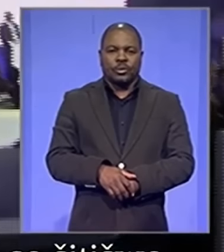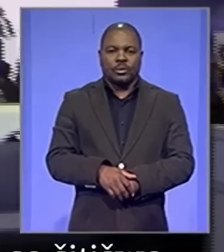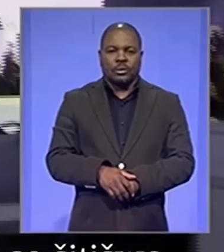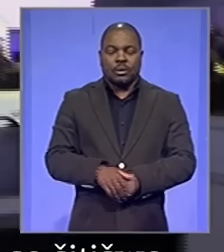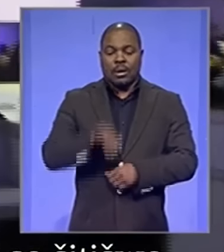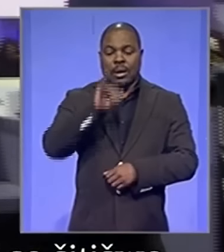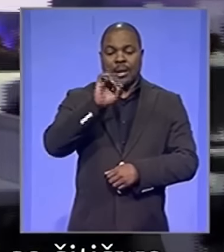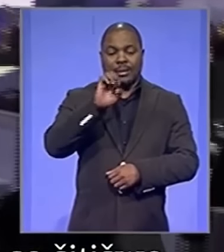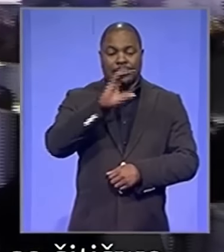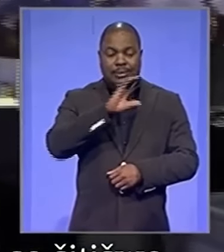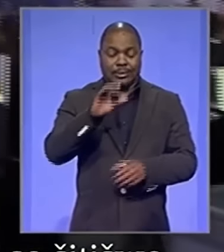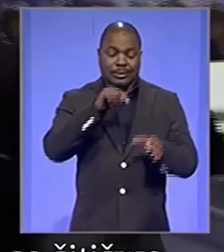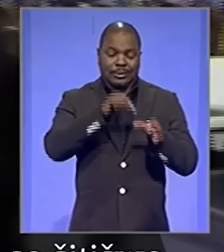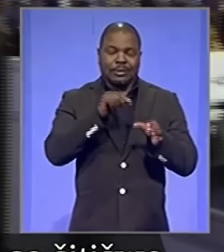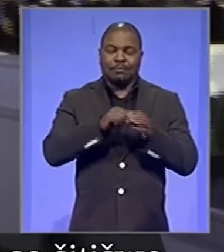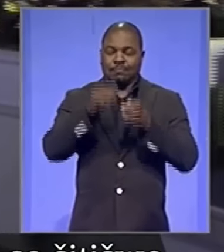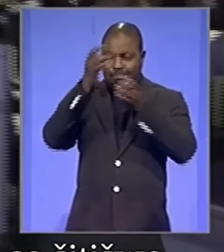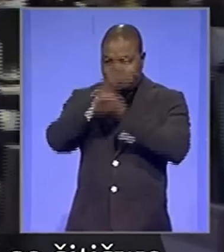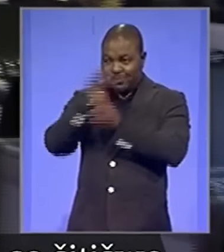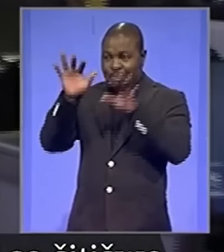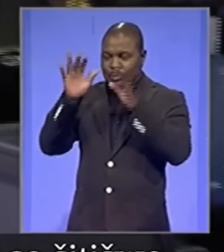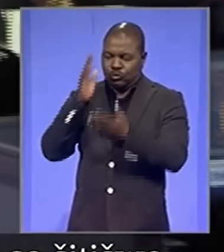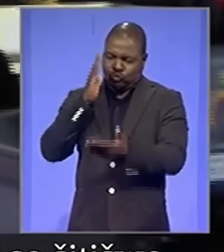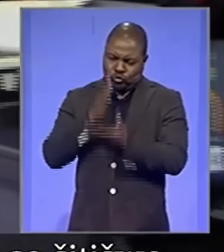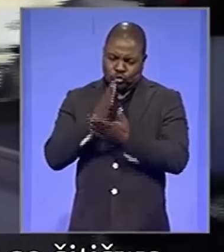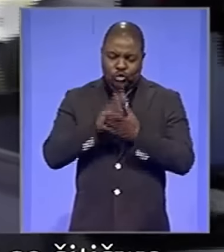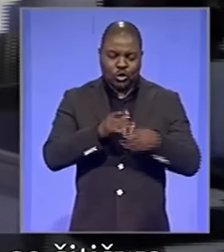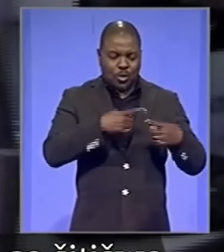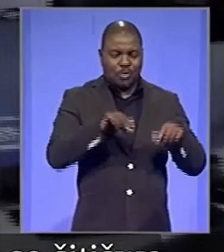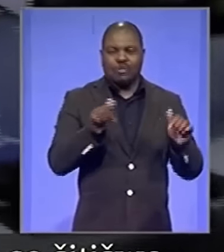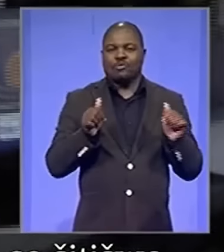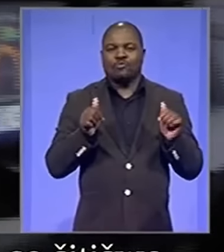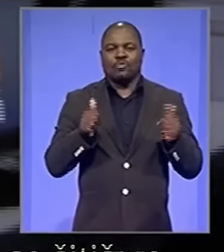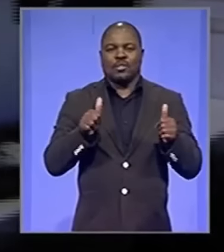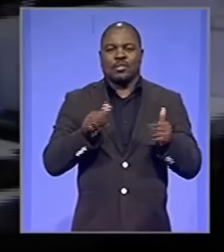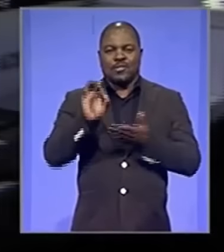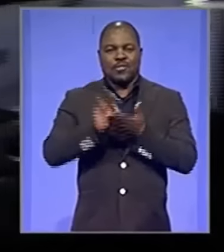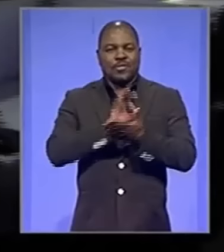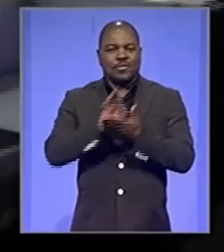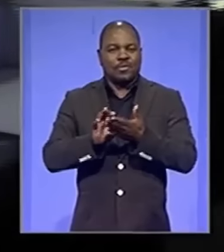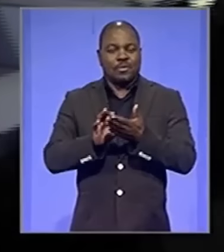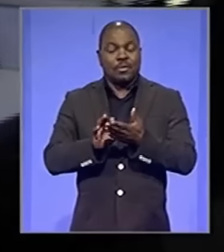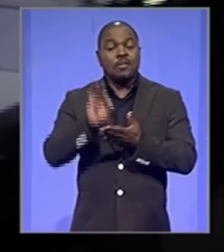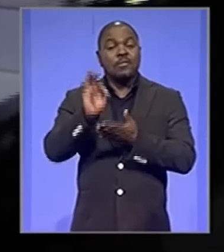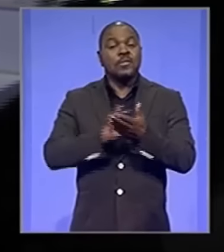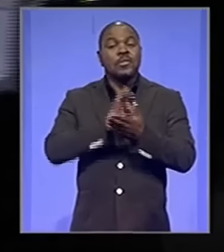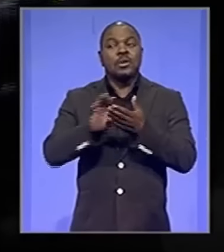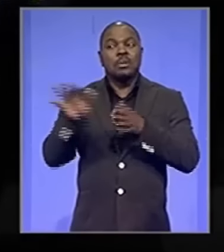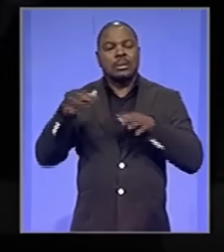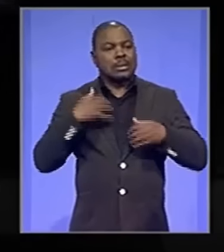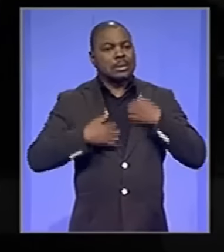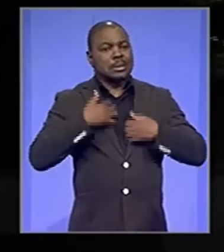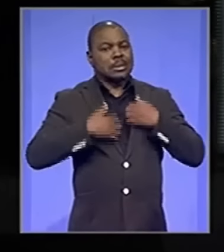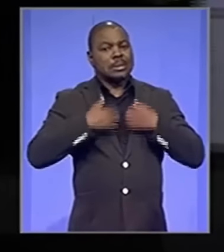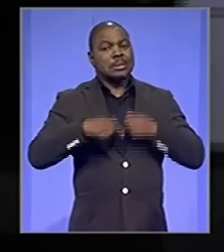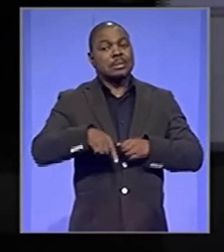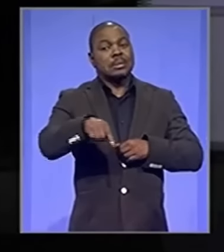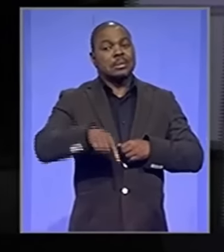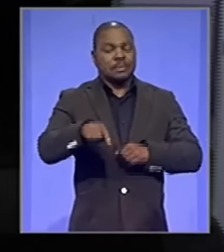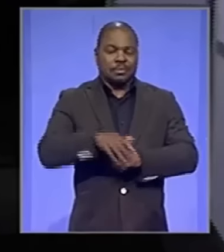IEC e netefaleditse setšhaba gore e komana madula a bapile go swara dikgetho tseo di lebeletswego ke botlhe ka matlho a